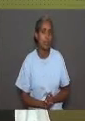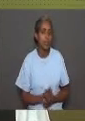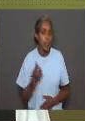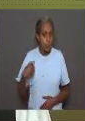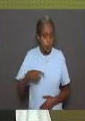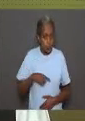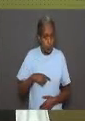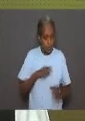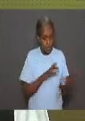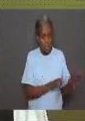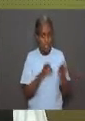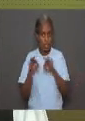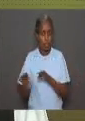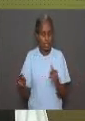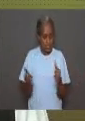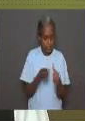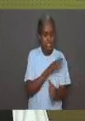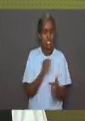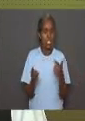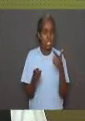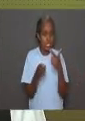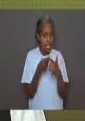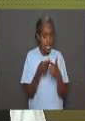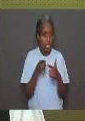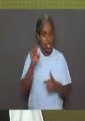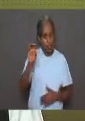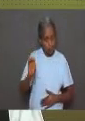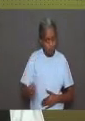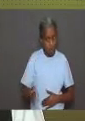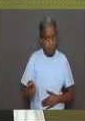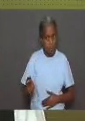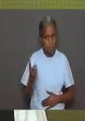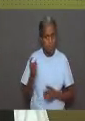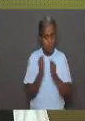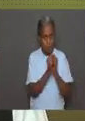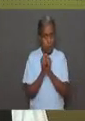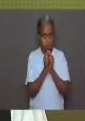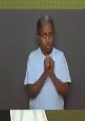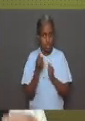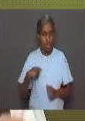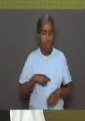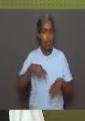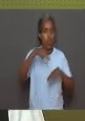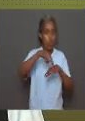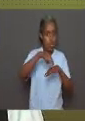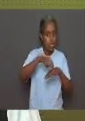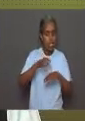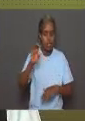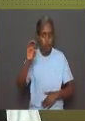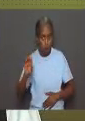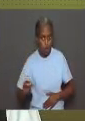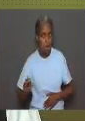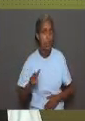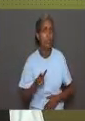we replace the first and second columns with our constant column vector.